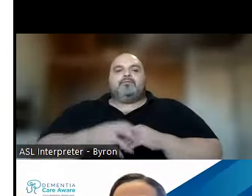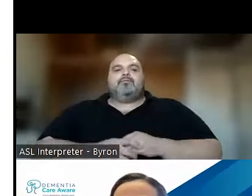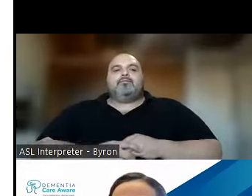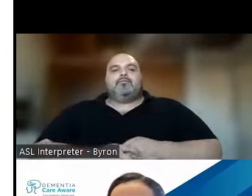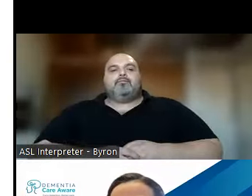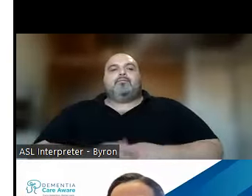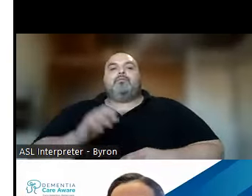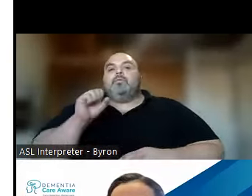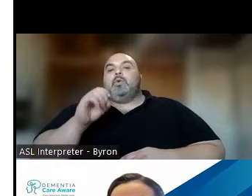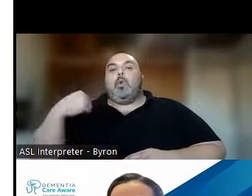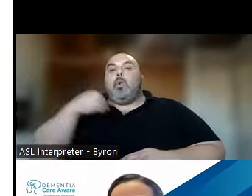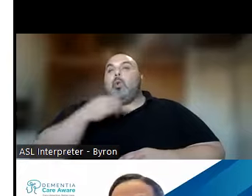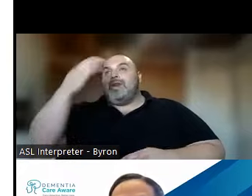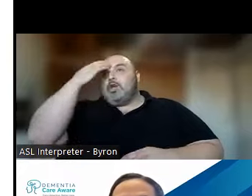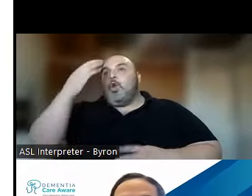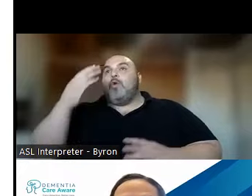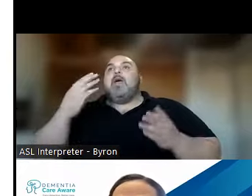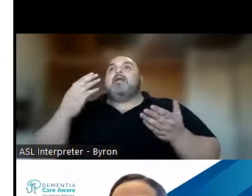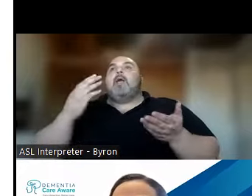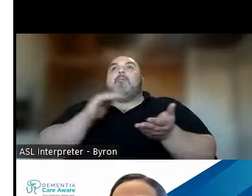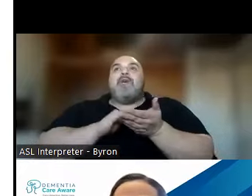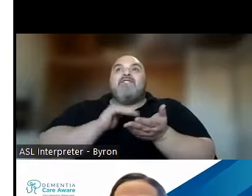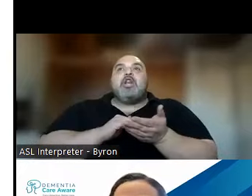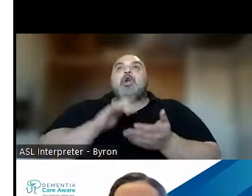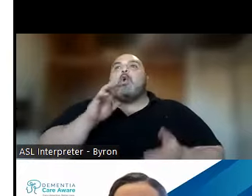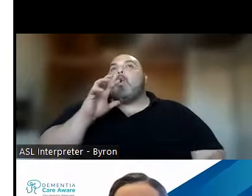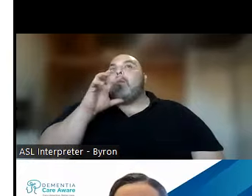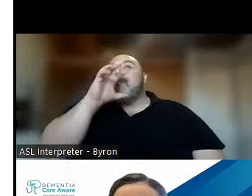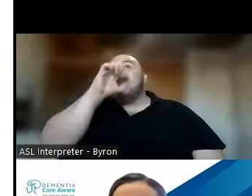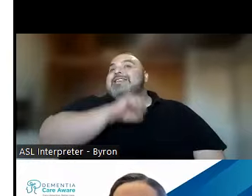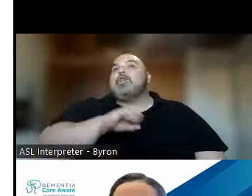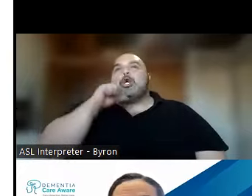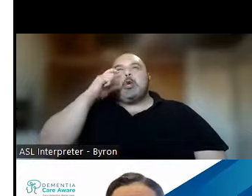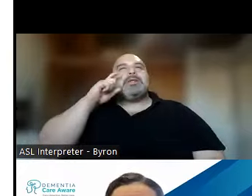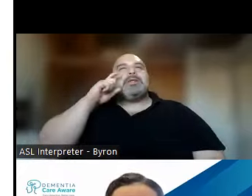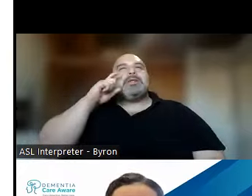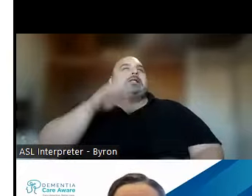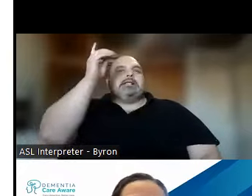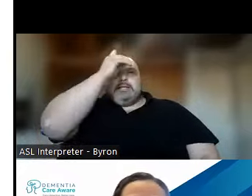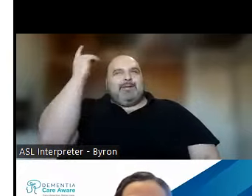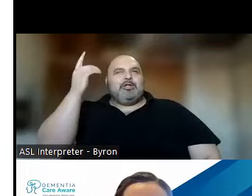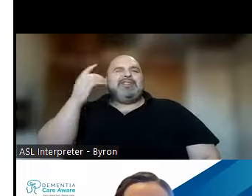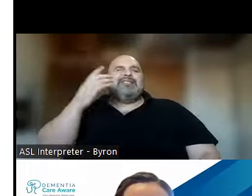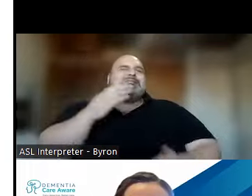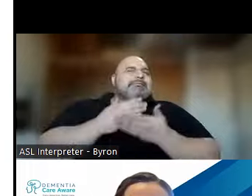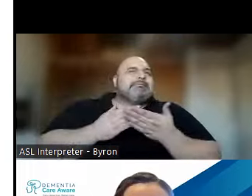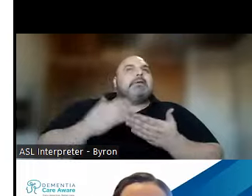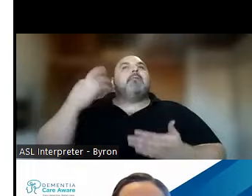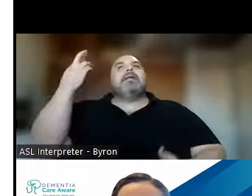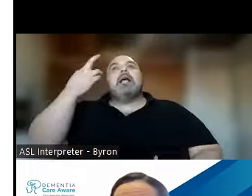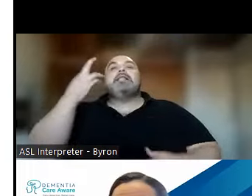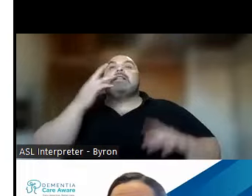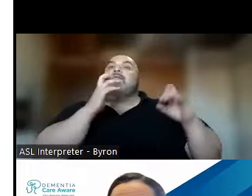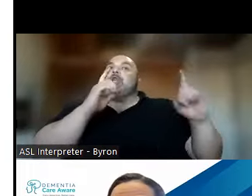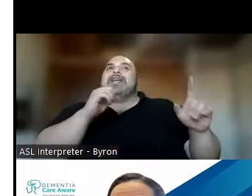So we know that providers miss or don't detect dementia in part because education is not really